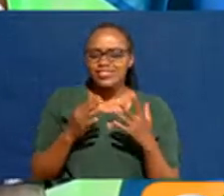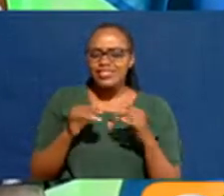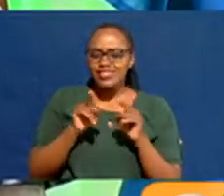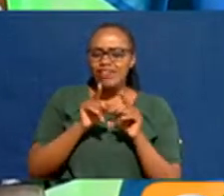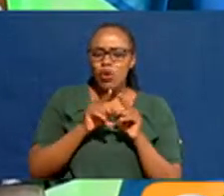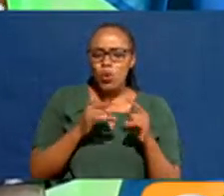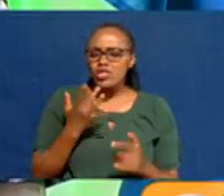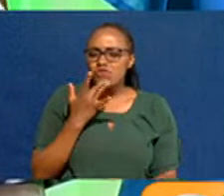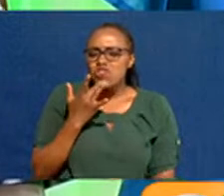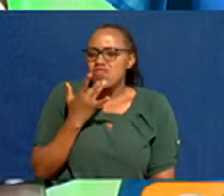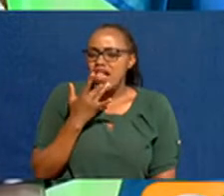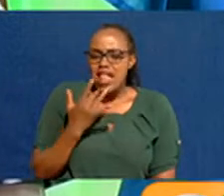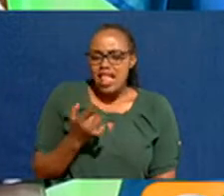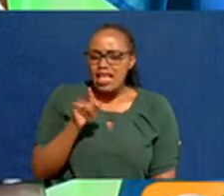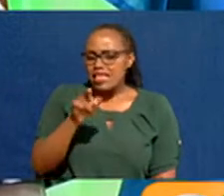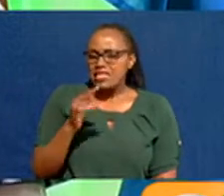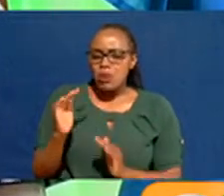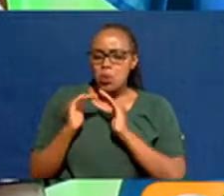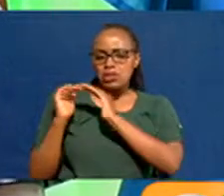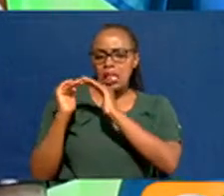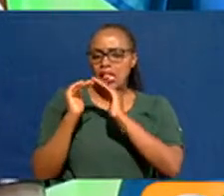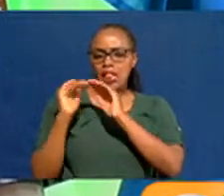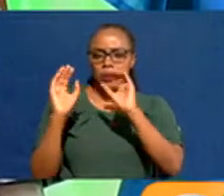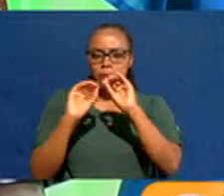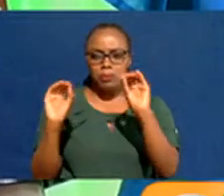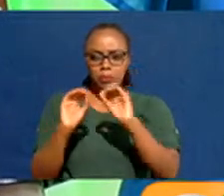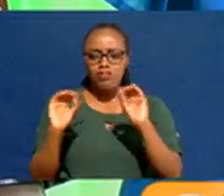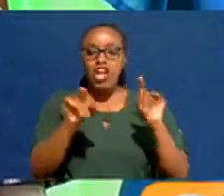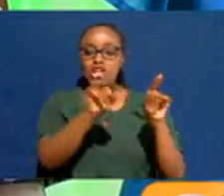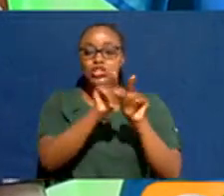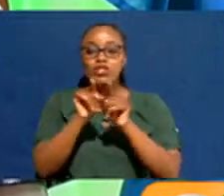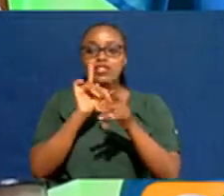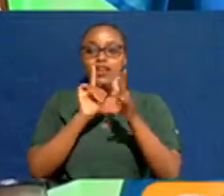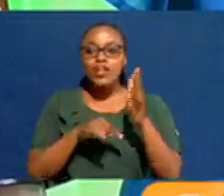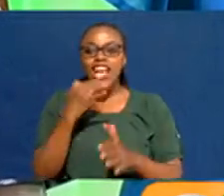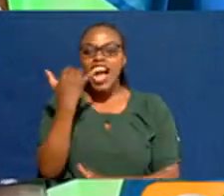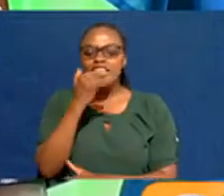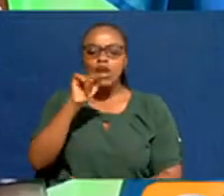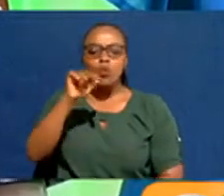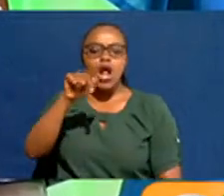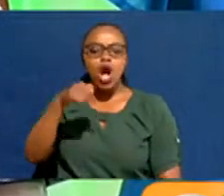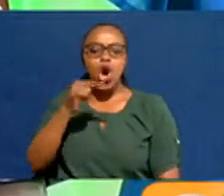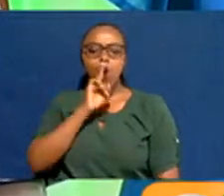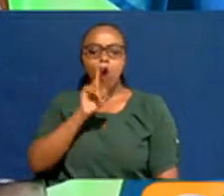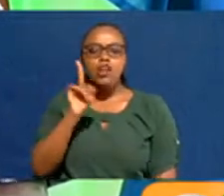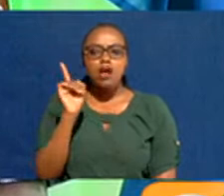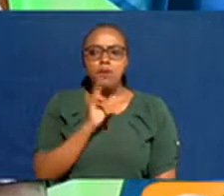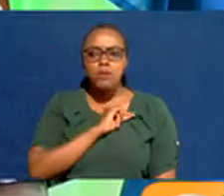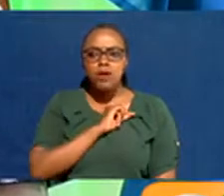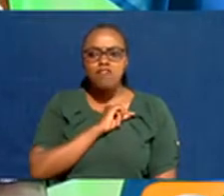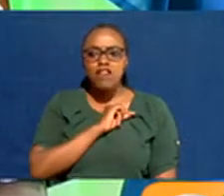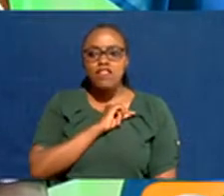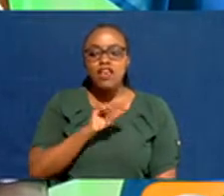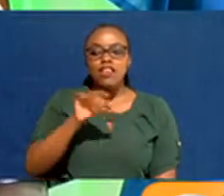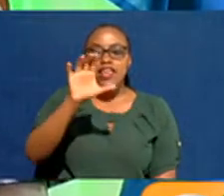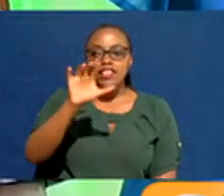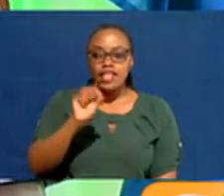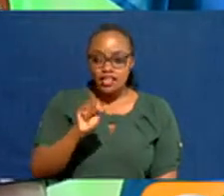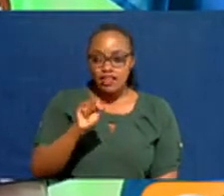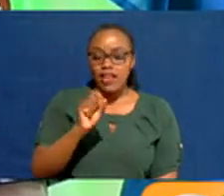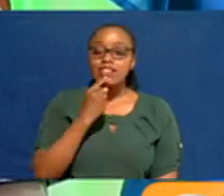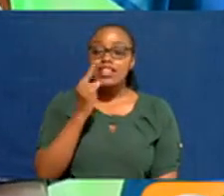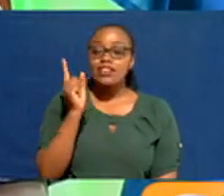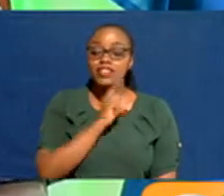of journalism. They went ahead to say that Gachagua demanded. The minister, former minister, had